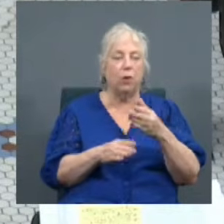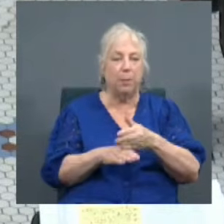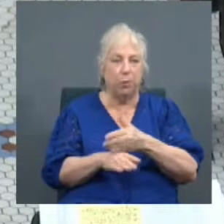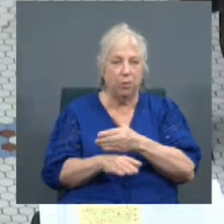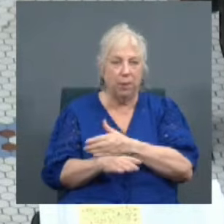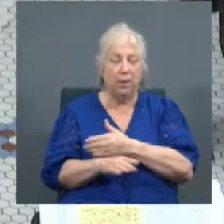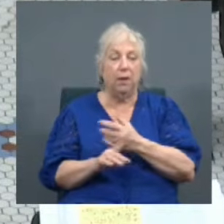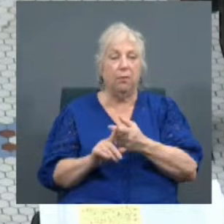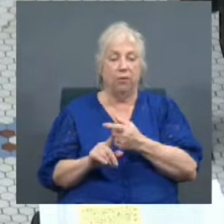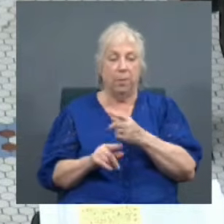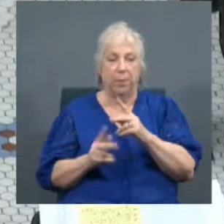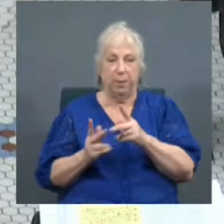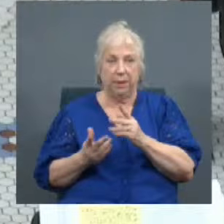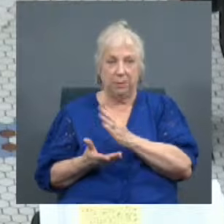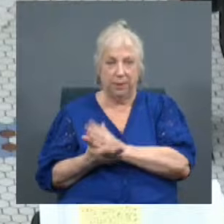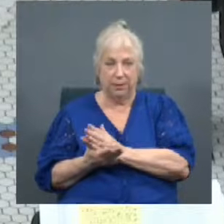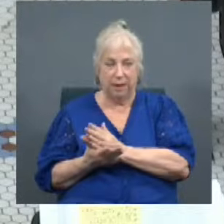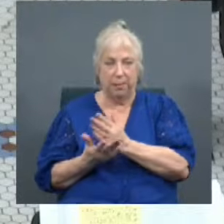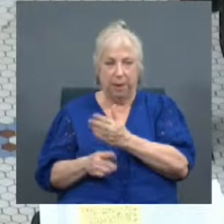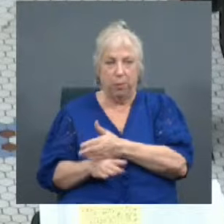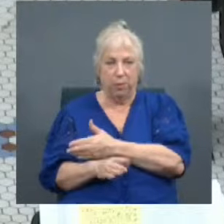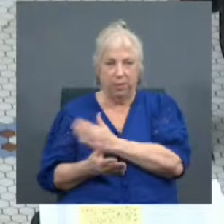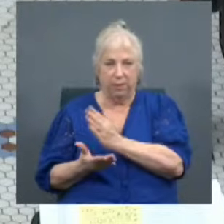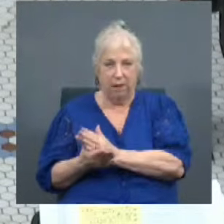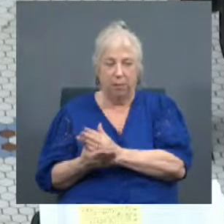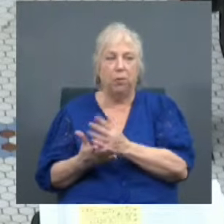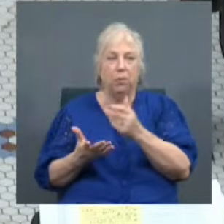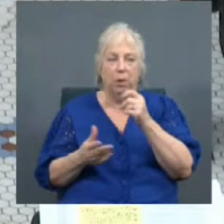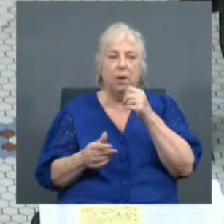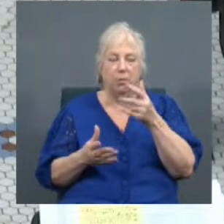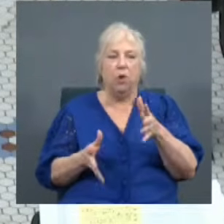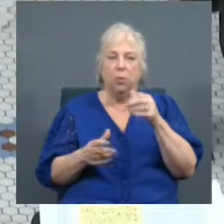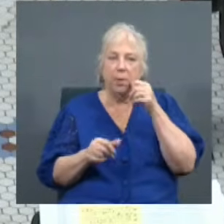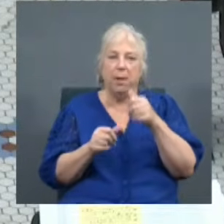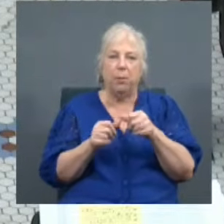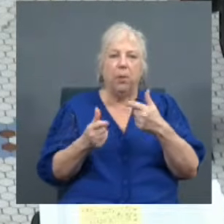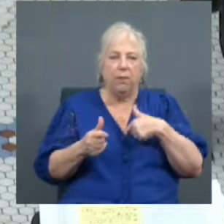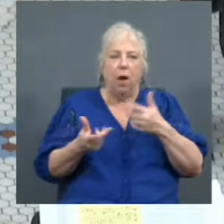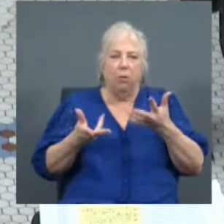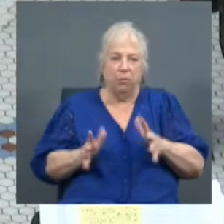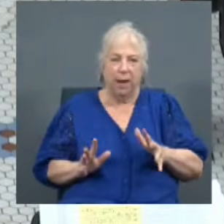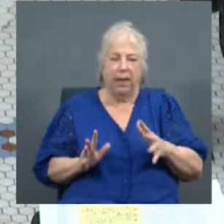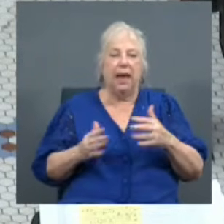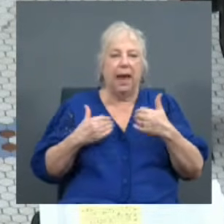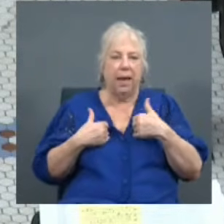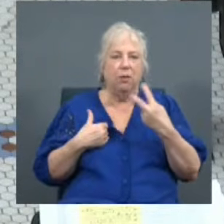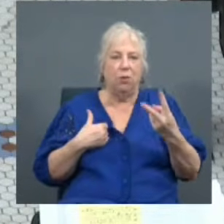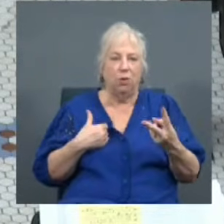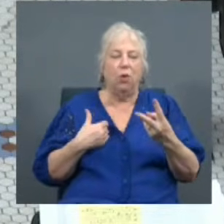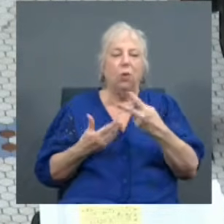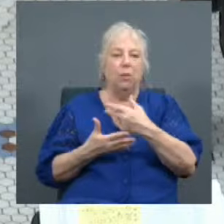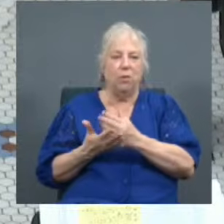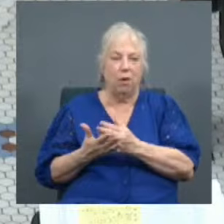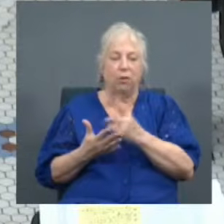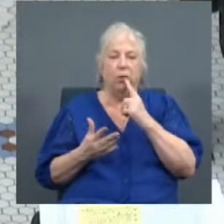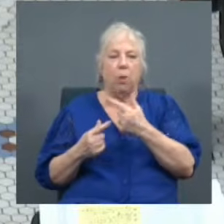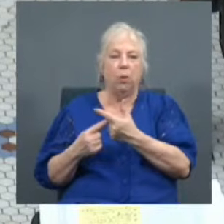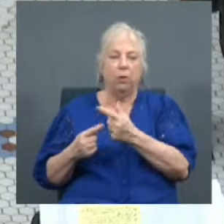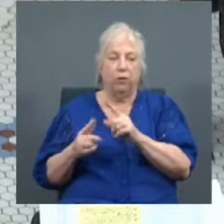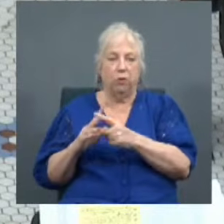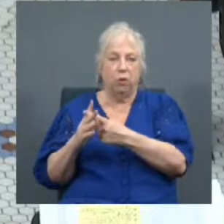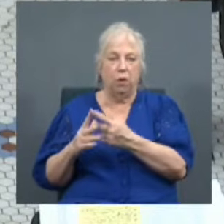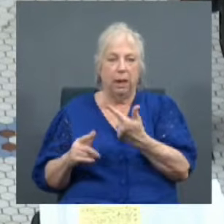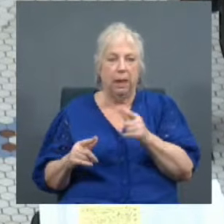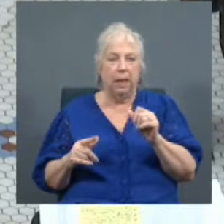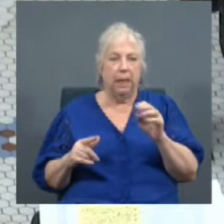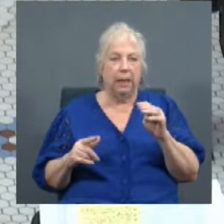we've stopped right now, if you recall, we've done 2 phases of improvements Right. there. So we will take off from Gamble Road and go